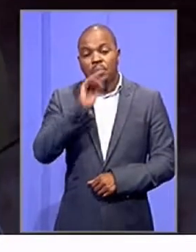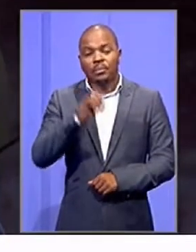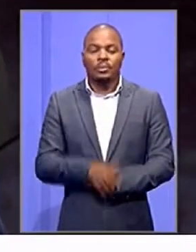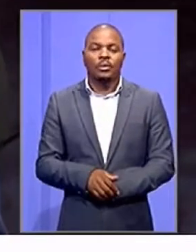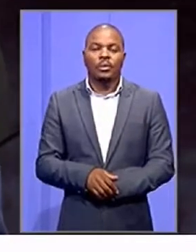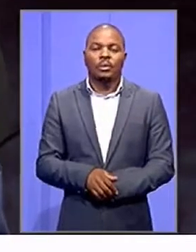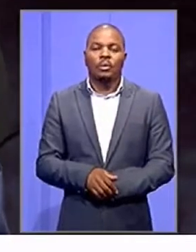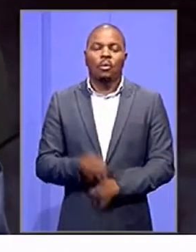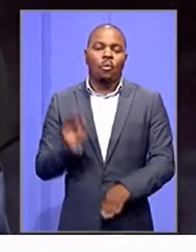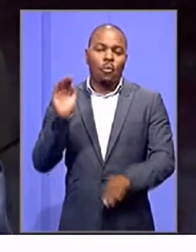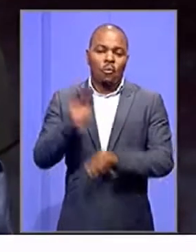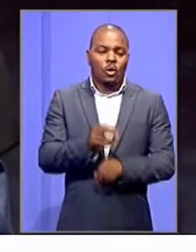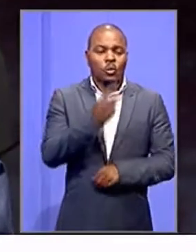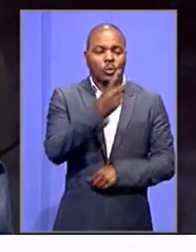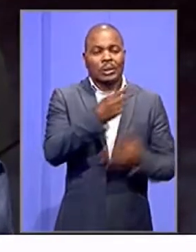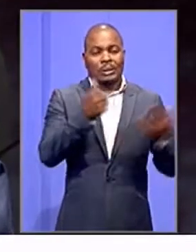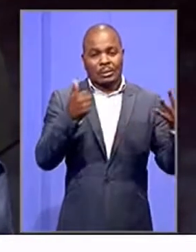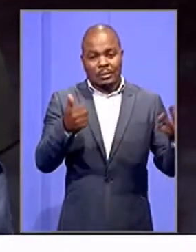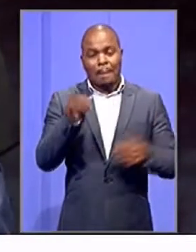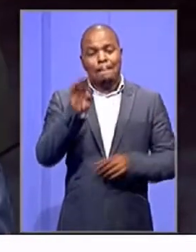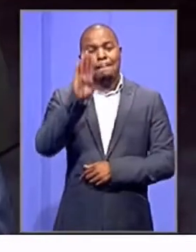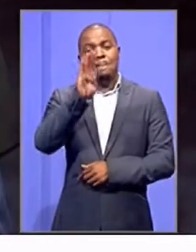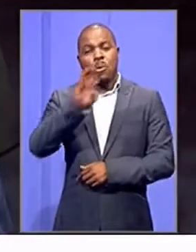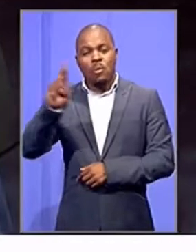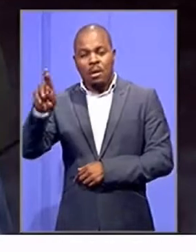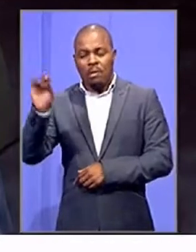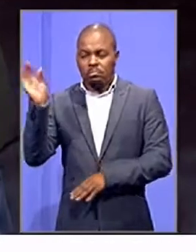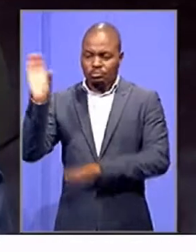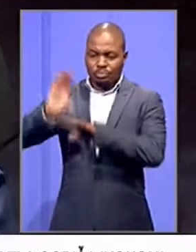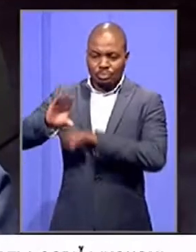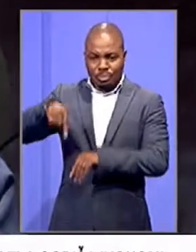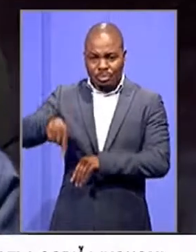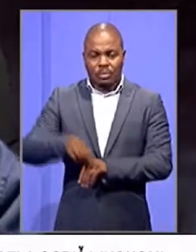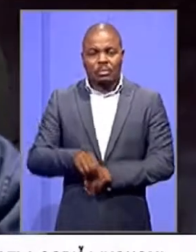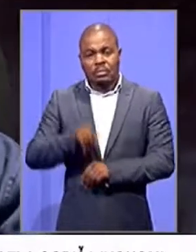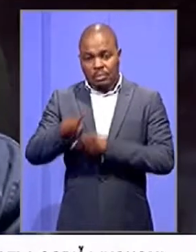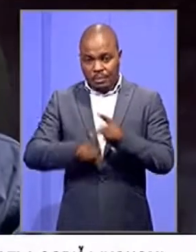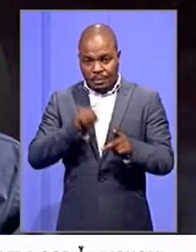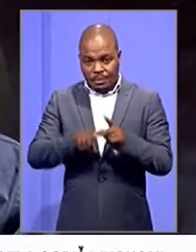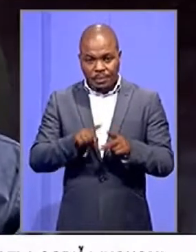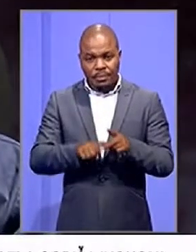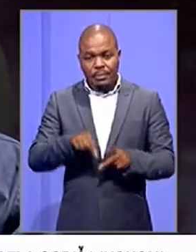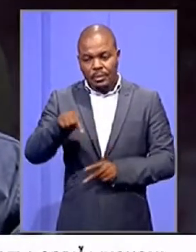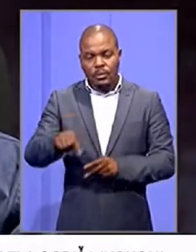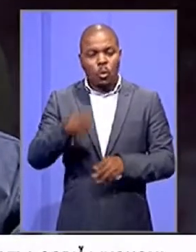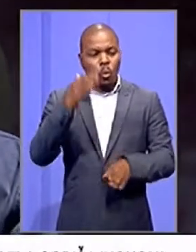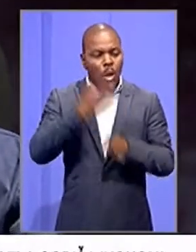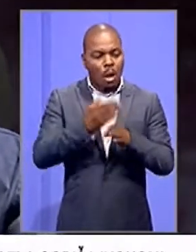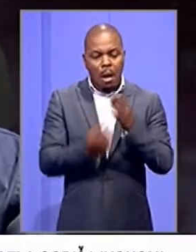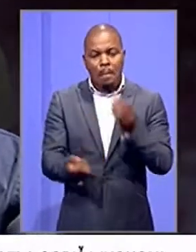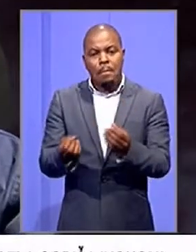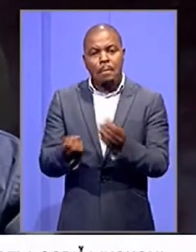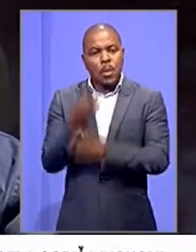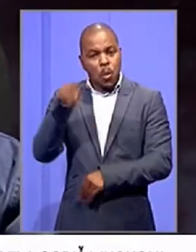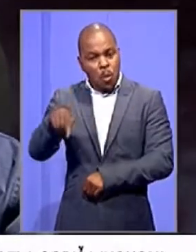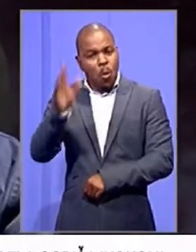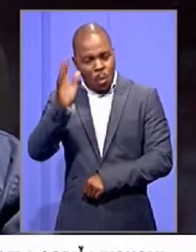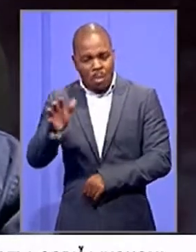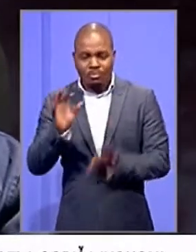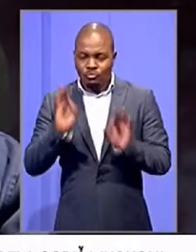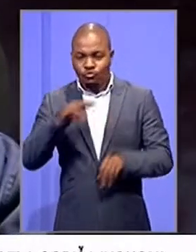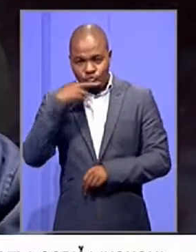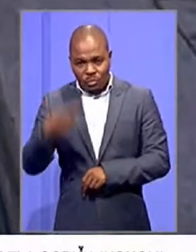more than 26 billion investment that is going to translate to practical jobs and that is going